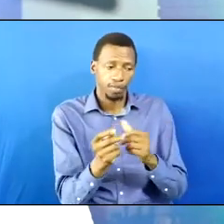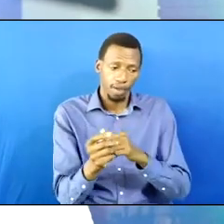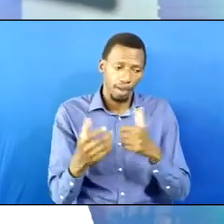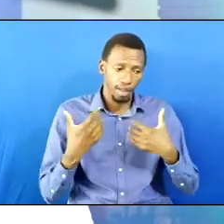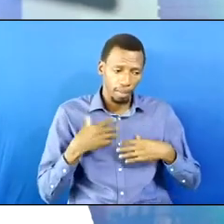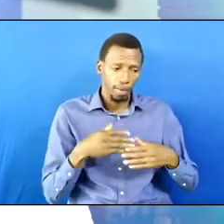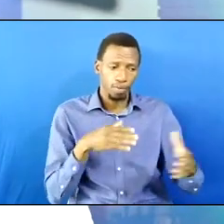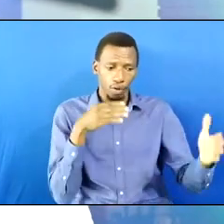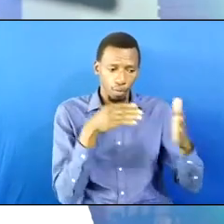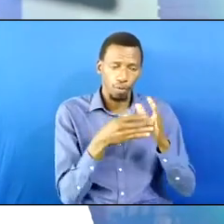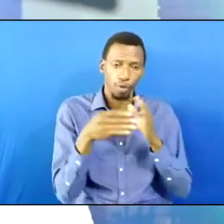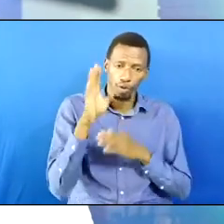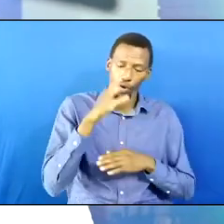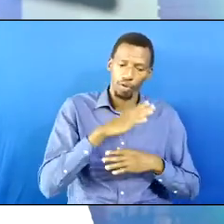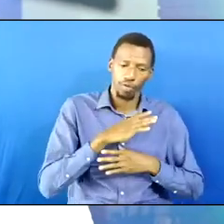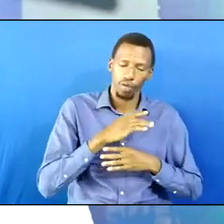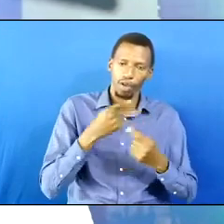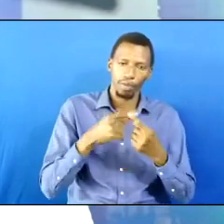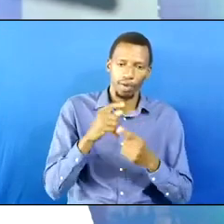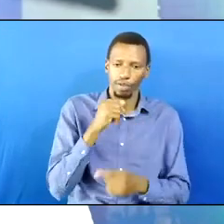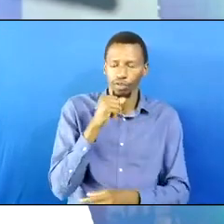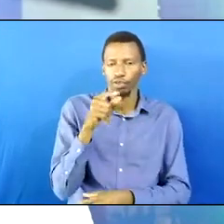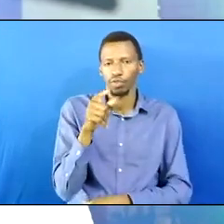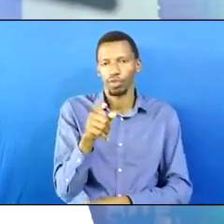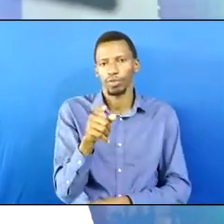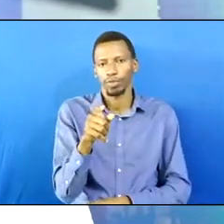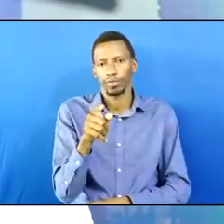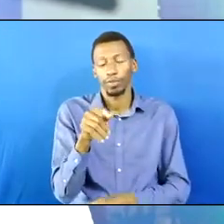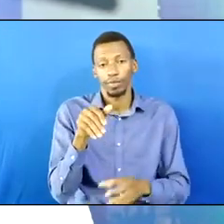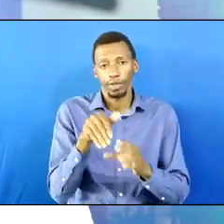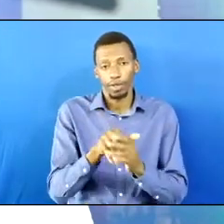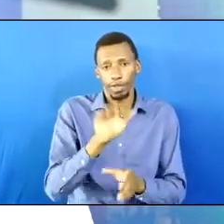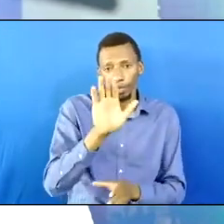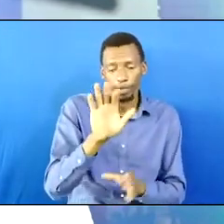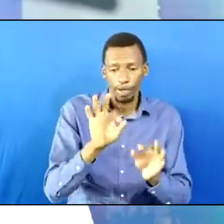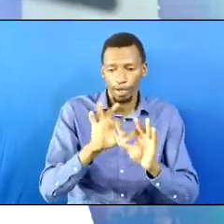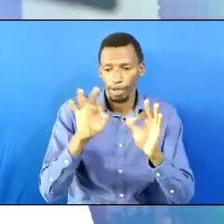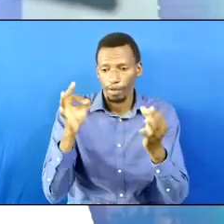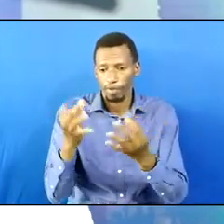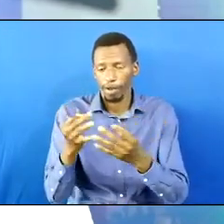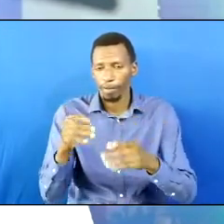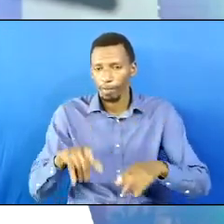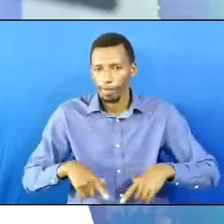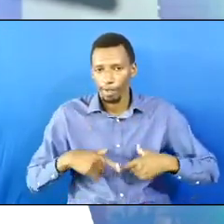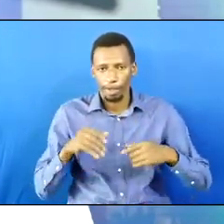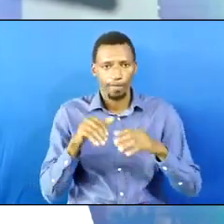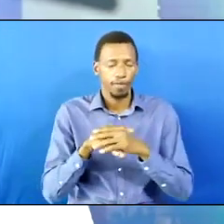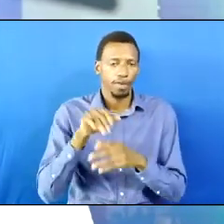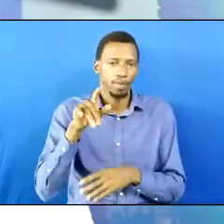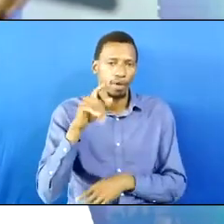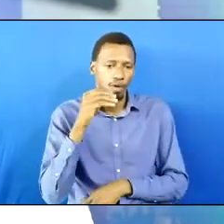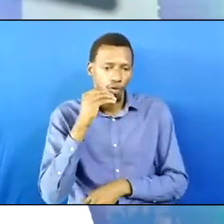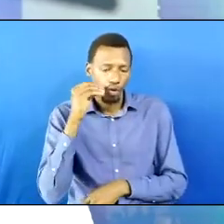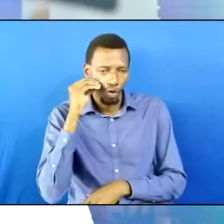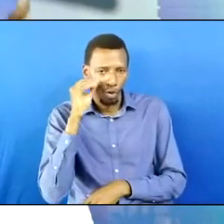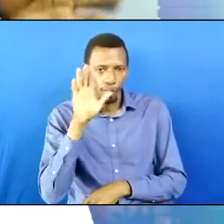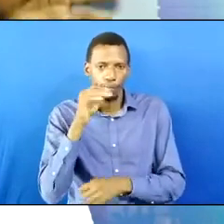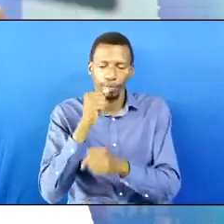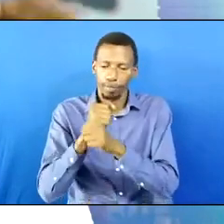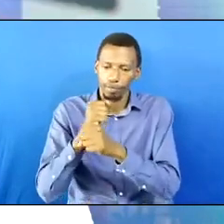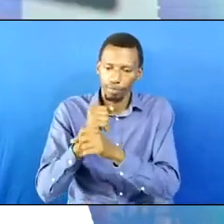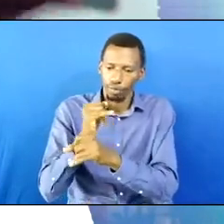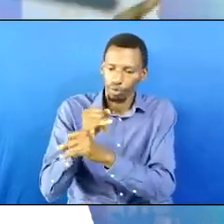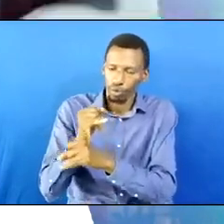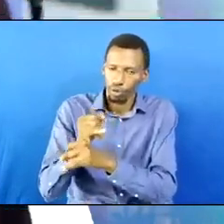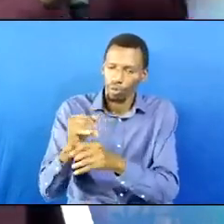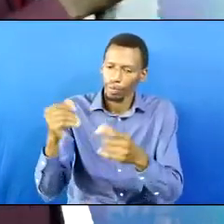but not you. Hallelujah. In your family life, in your home, in your work, in your